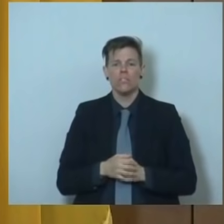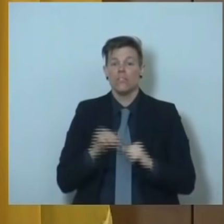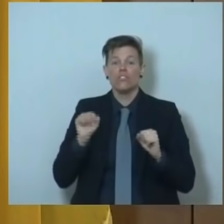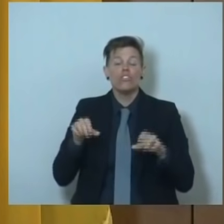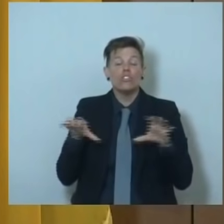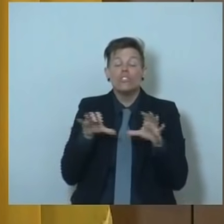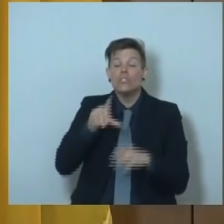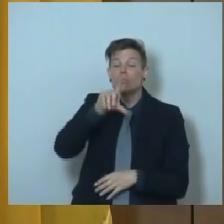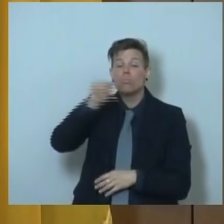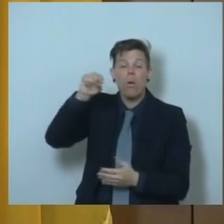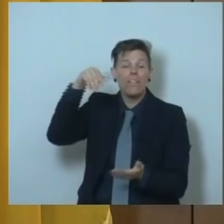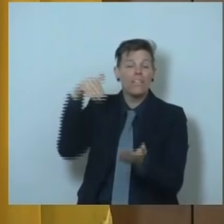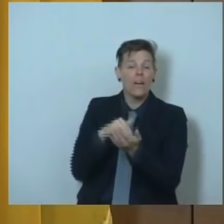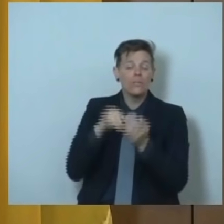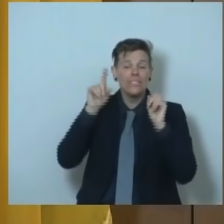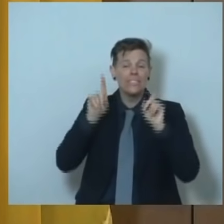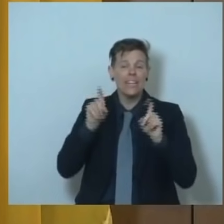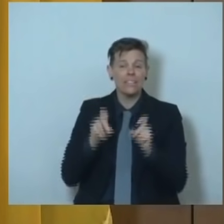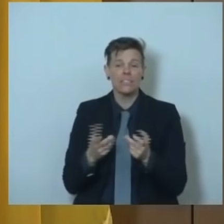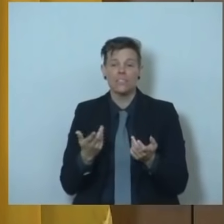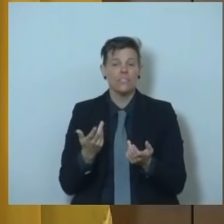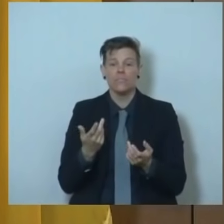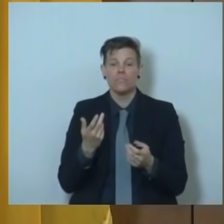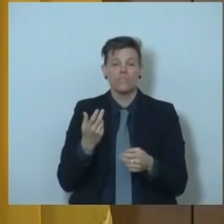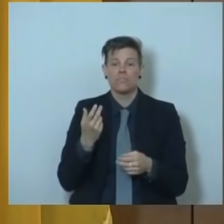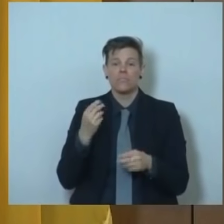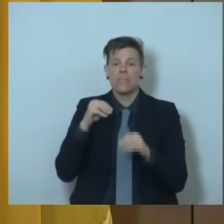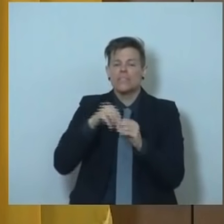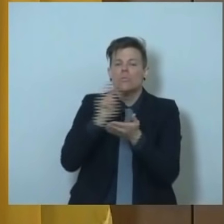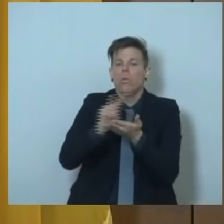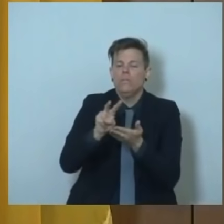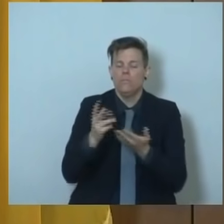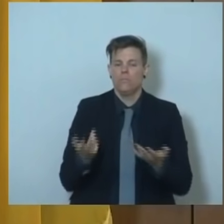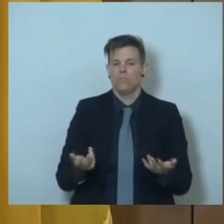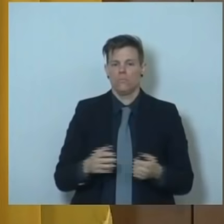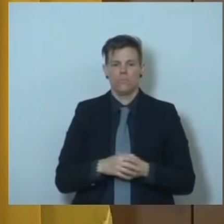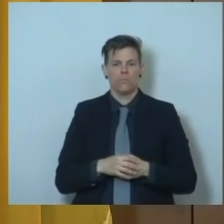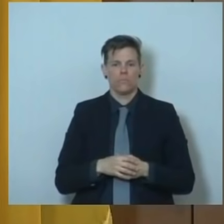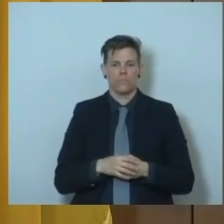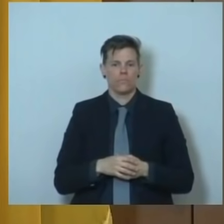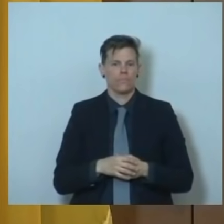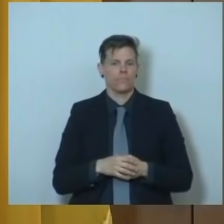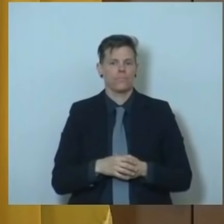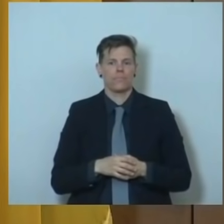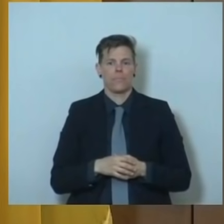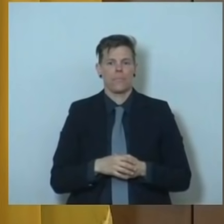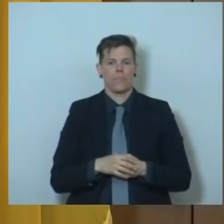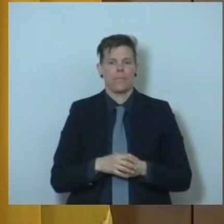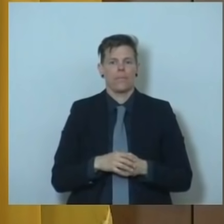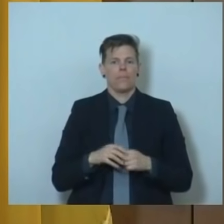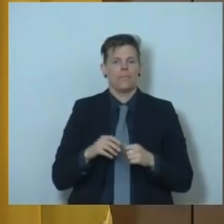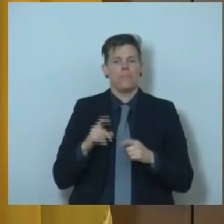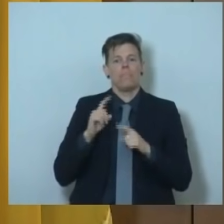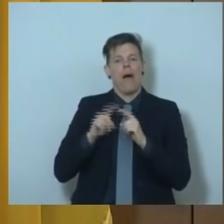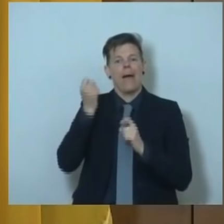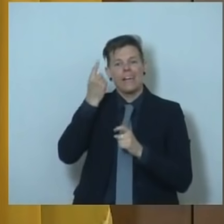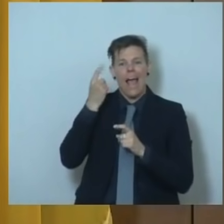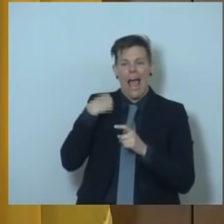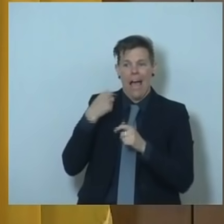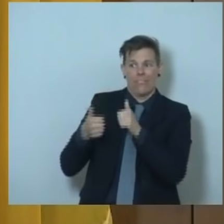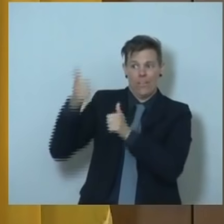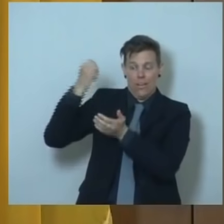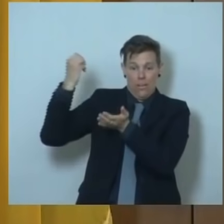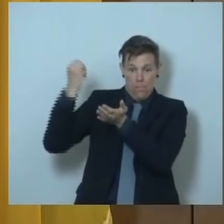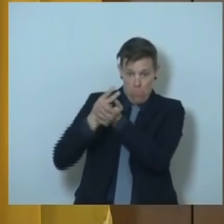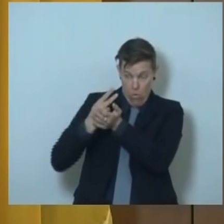weeks plus, but they have to have permission to do that from the Department of Defense. They're willing to do it. So